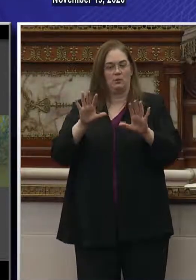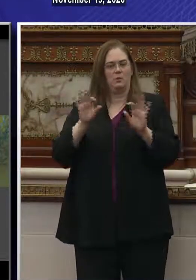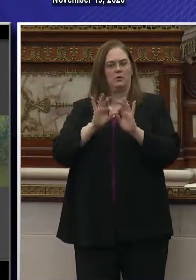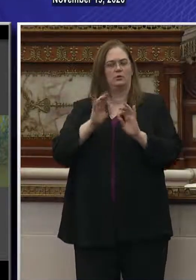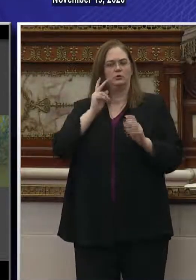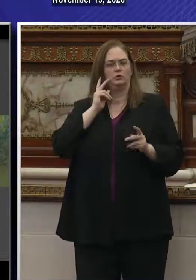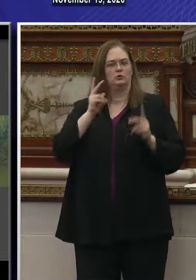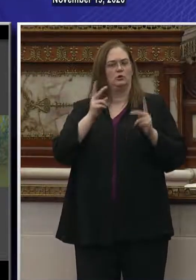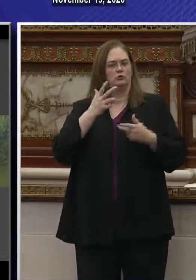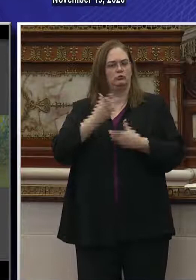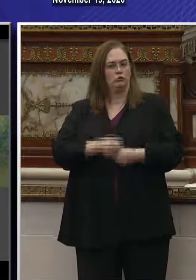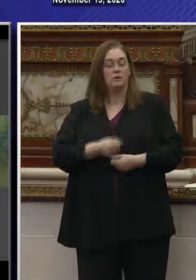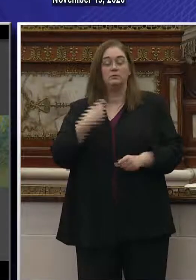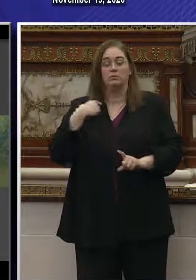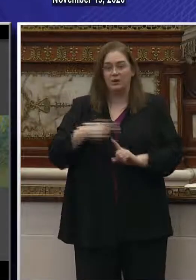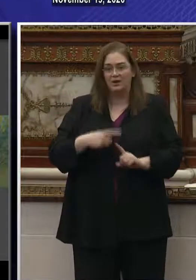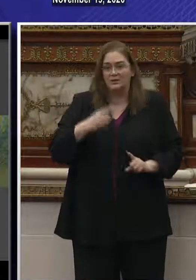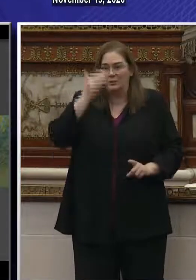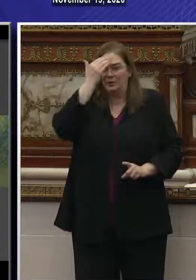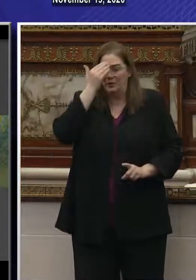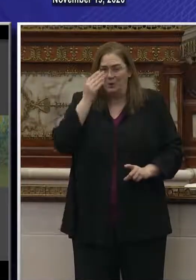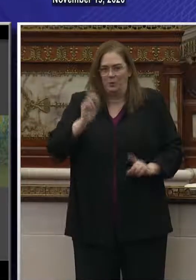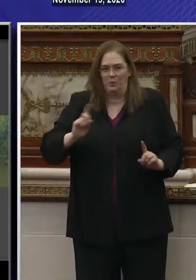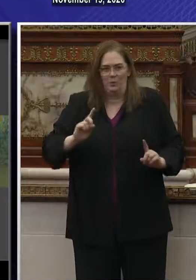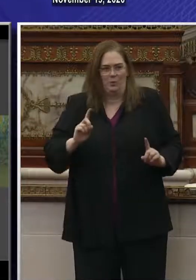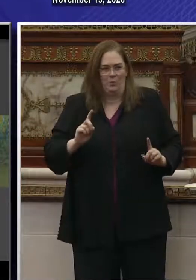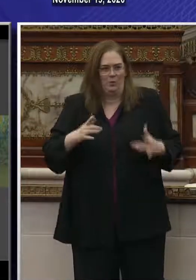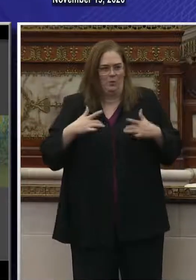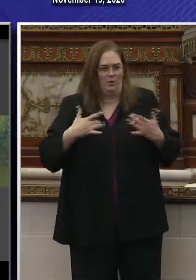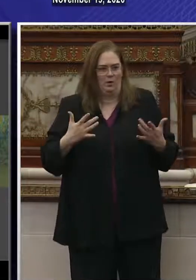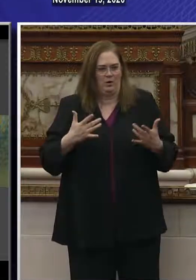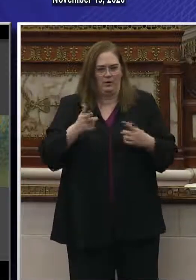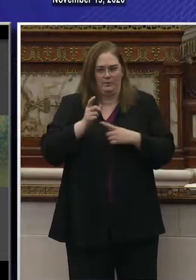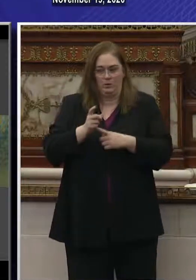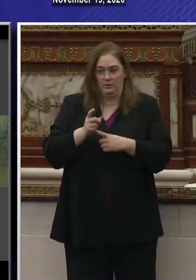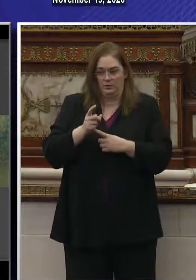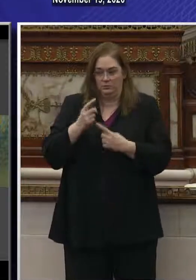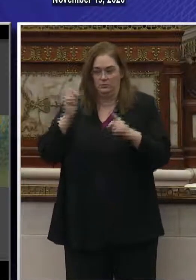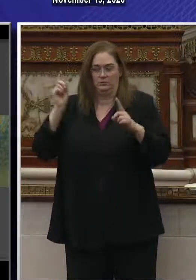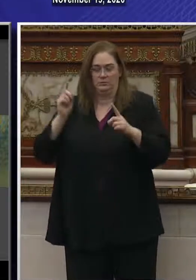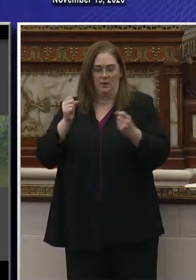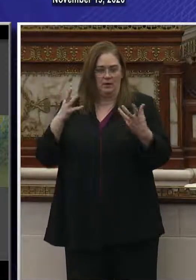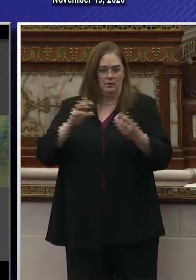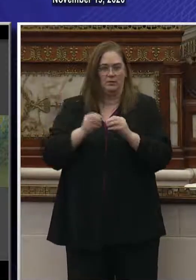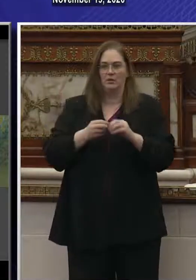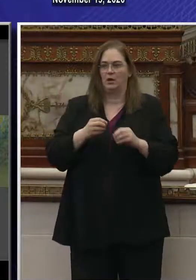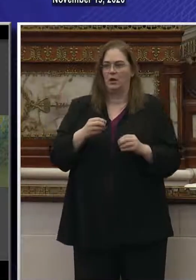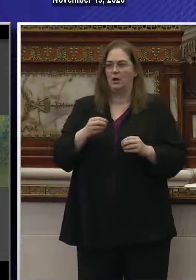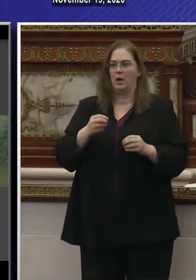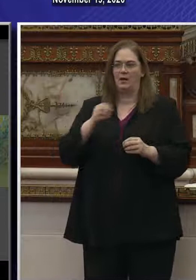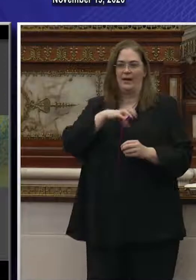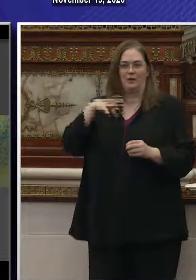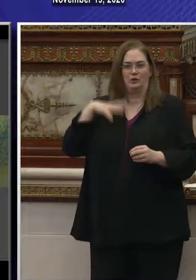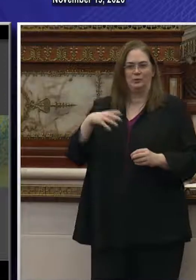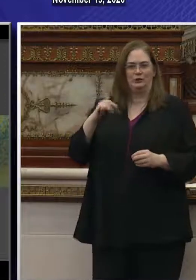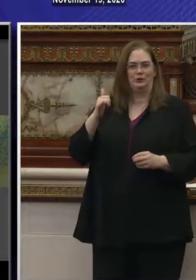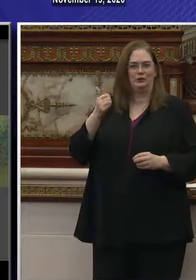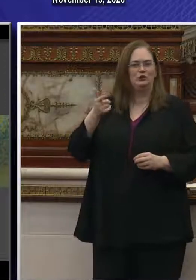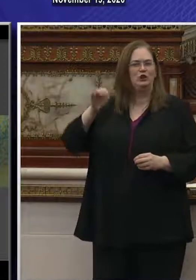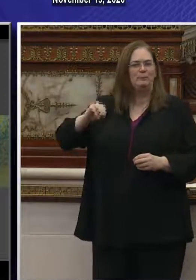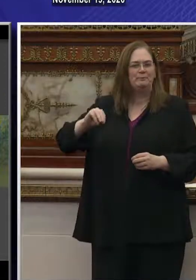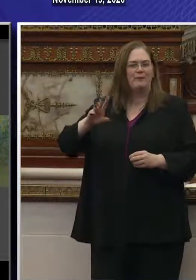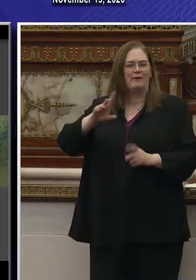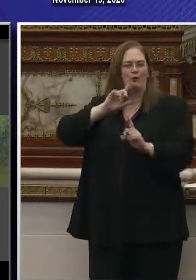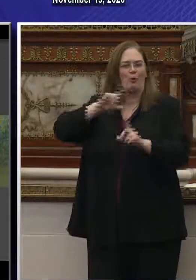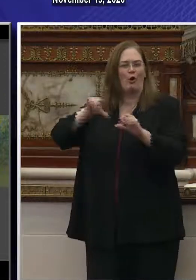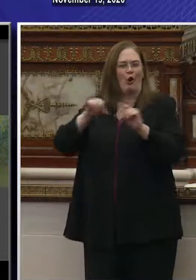trust, but then also just so that we know where we stand from moment to moment. To Councilwoman Jim's point of having a report card, we want to be able